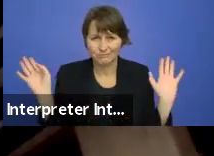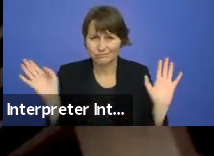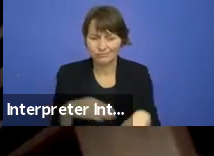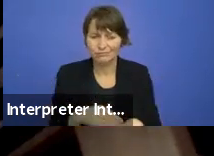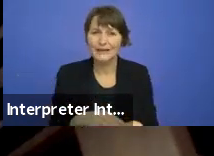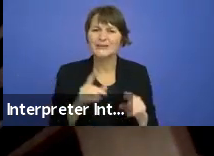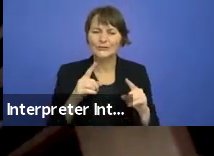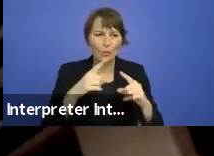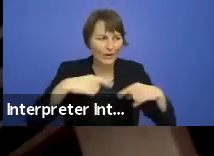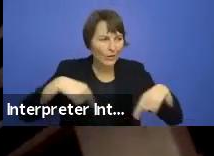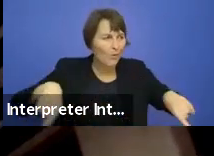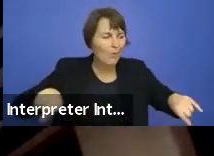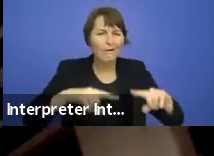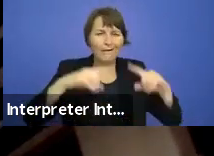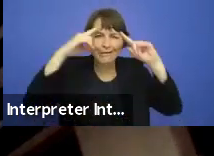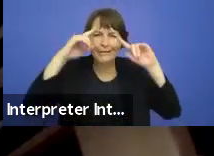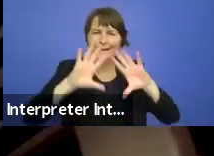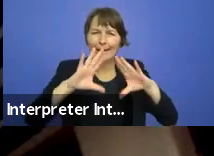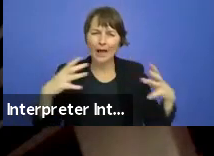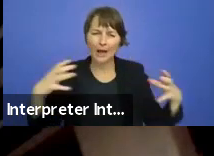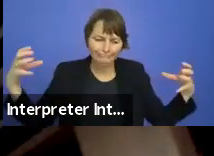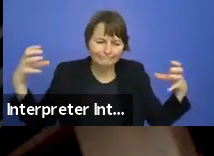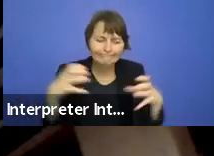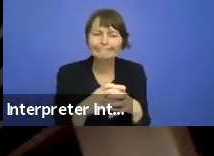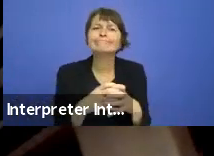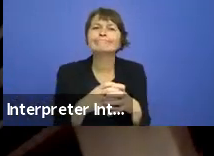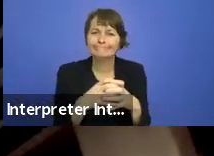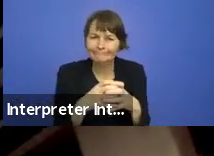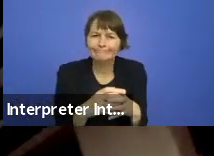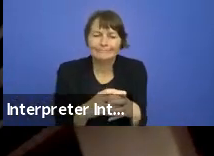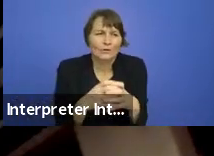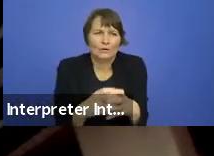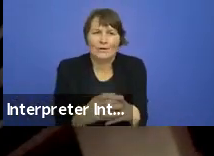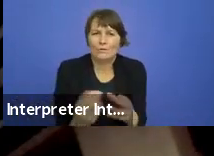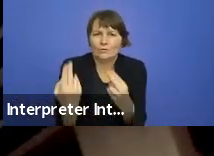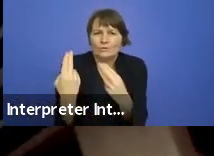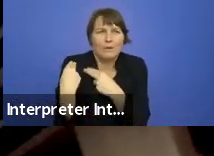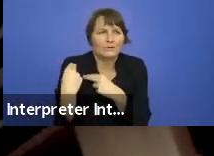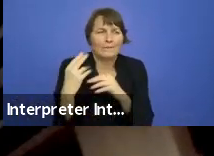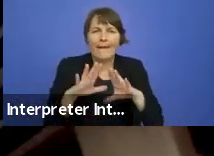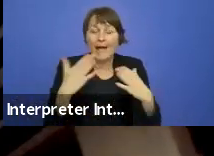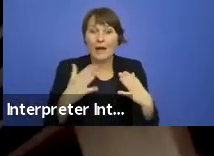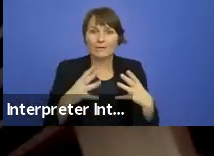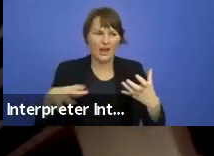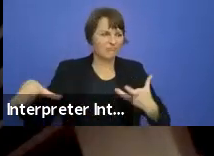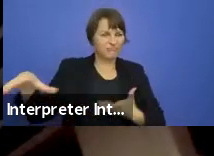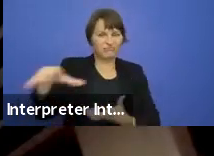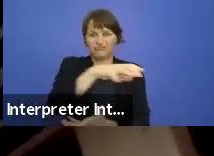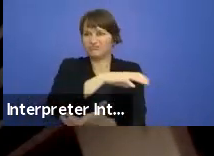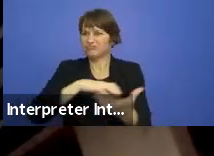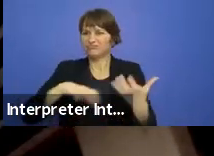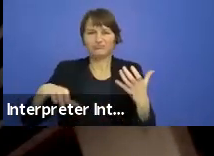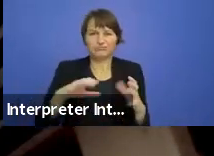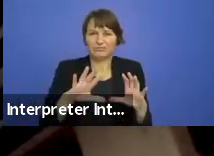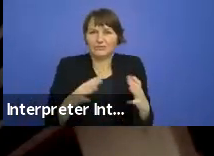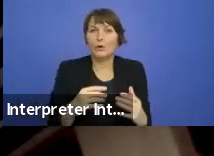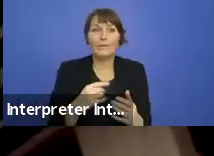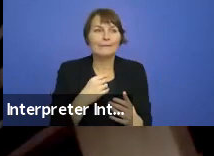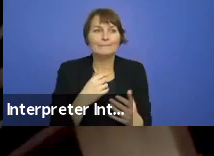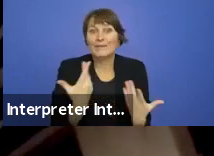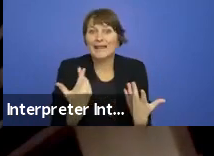responsibility? What is humanity in the face of chaos? Where stands the individual in the tide of history?